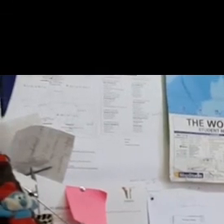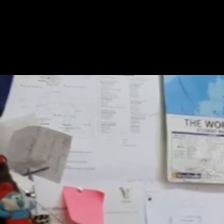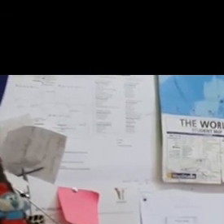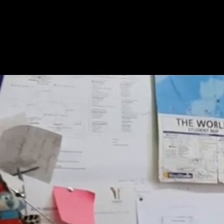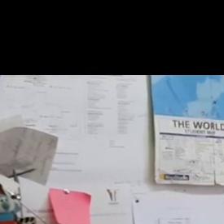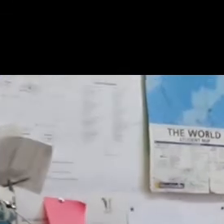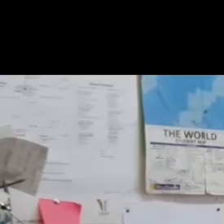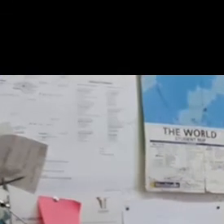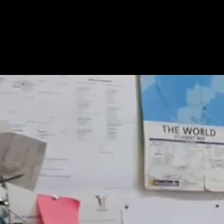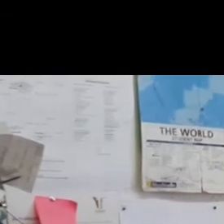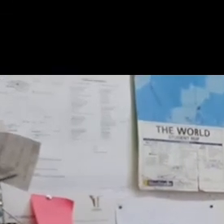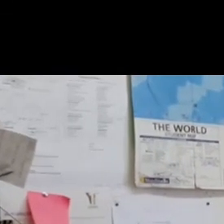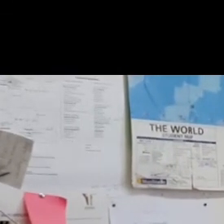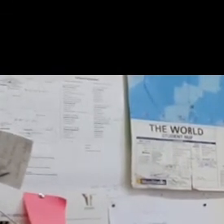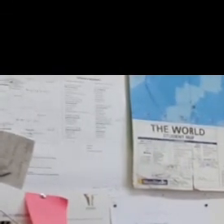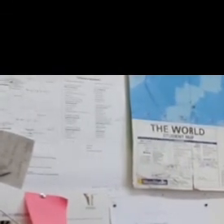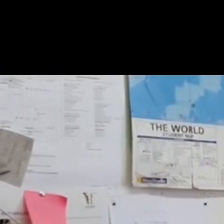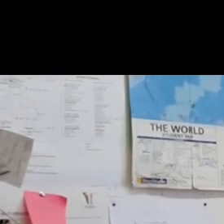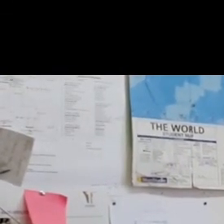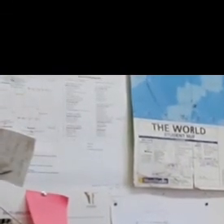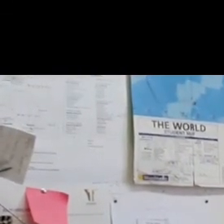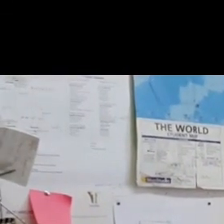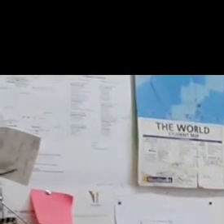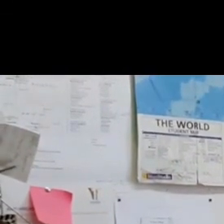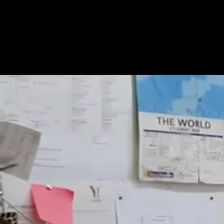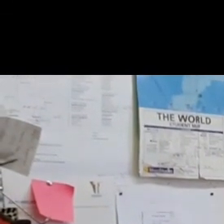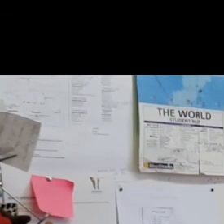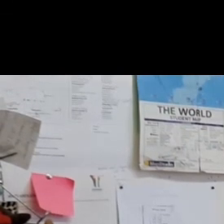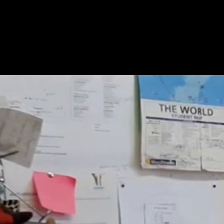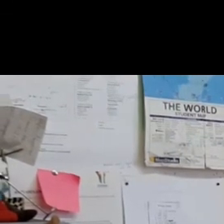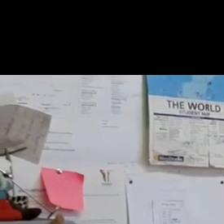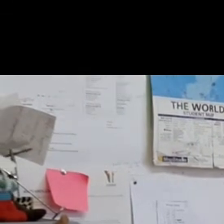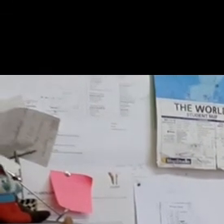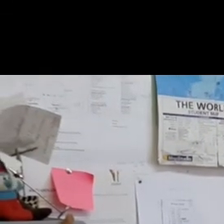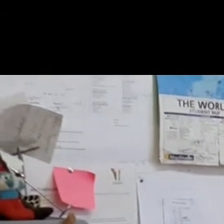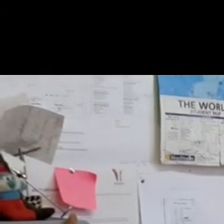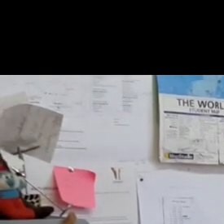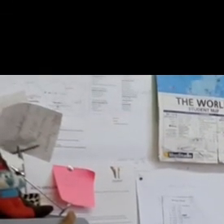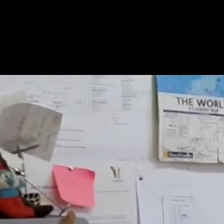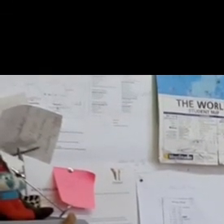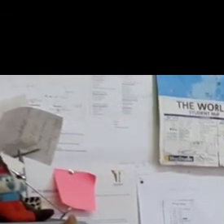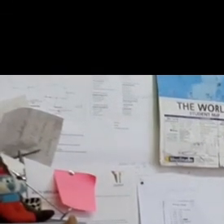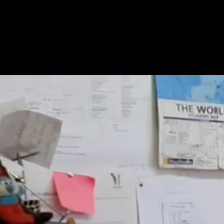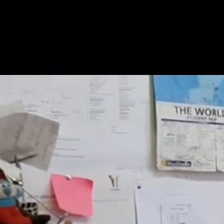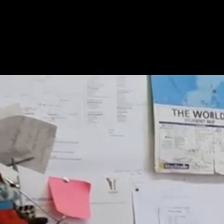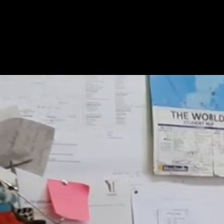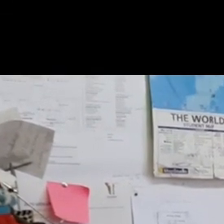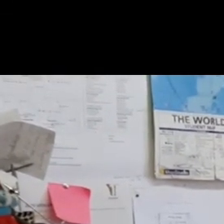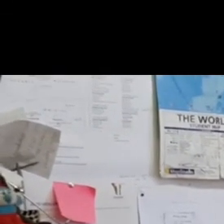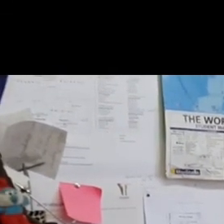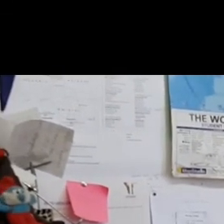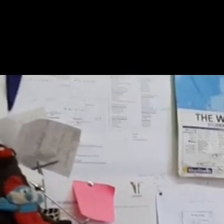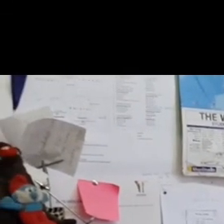hesitant to compare their answers to what they have written already in their booklets. But overall, really, we are